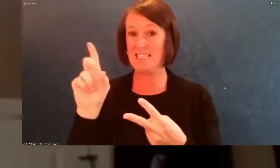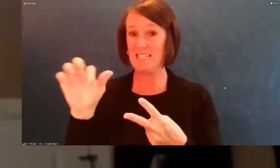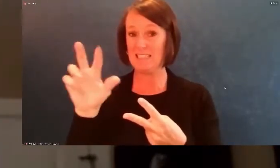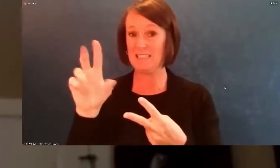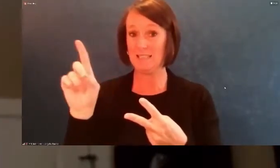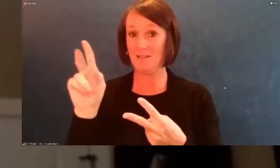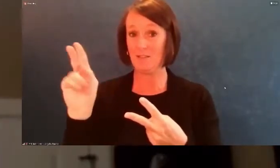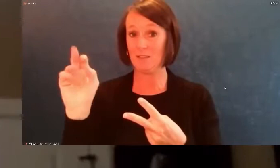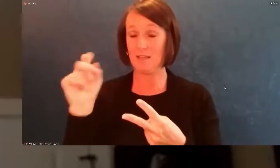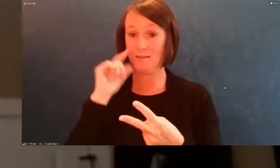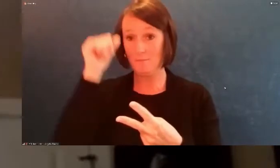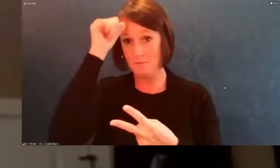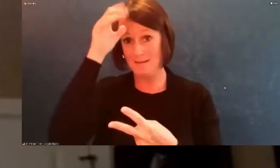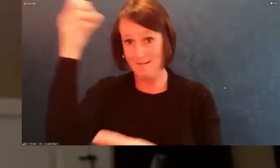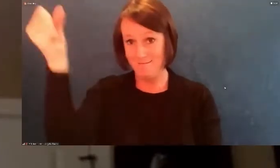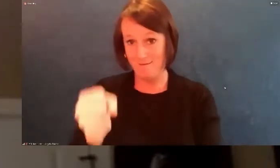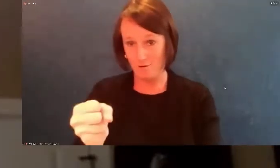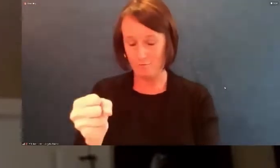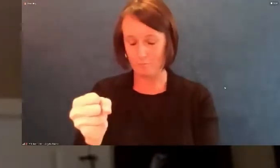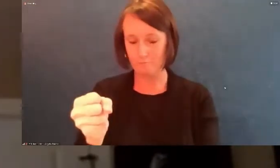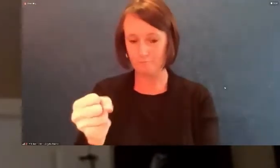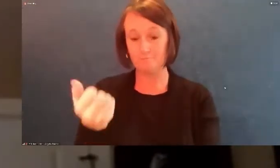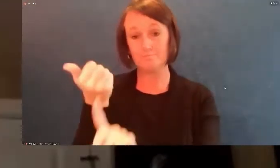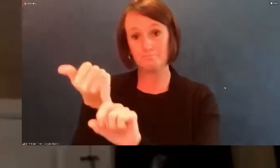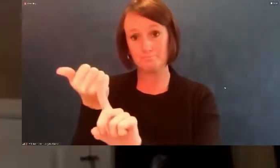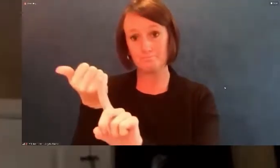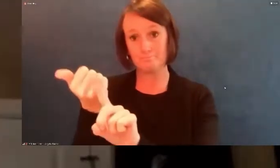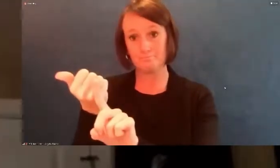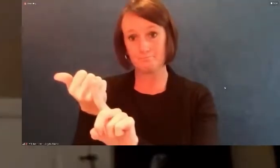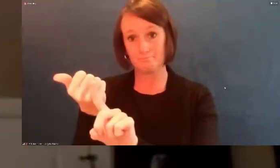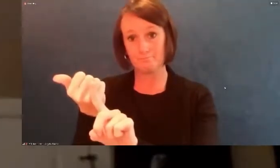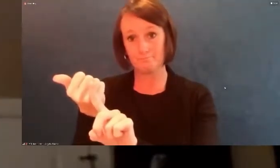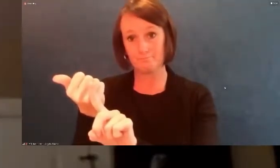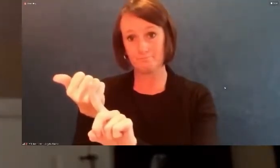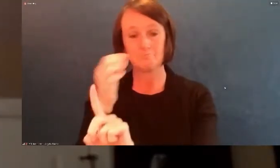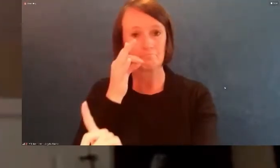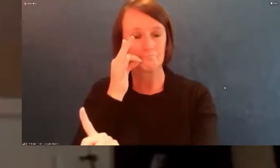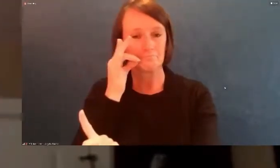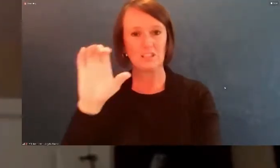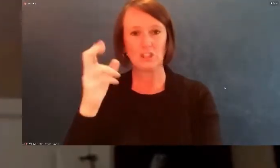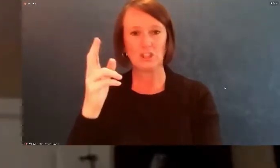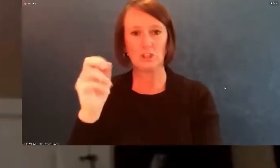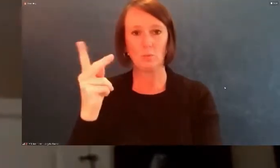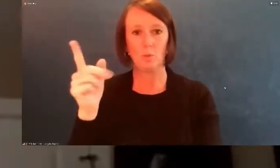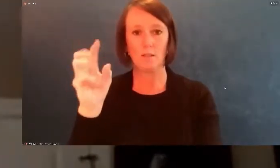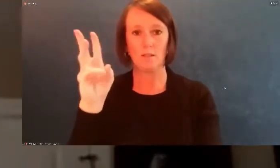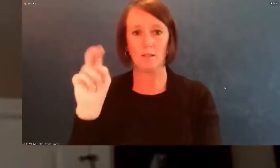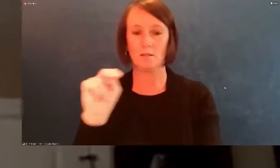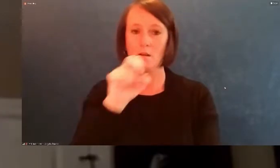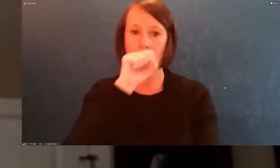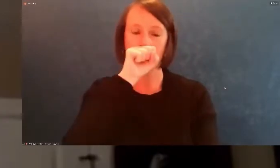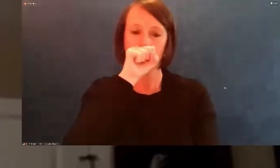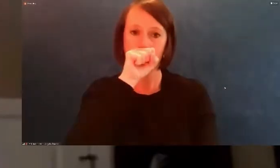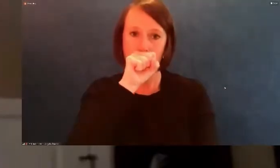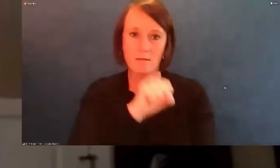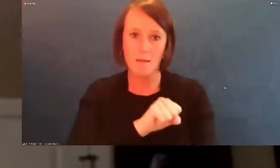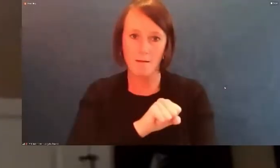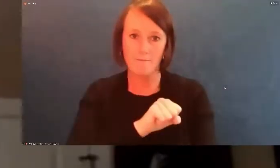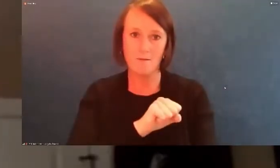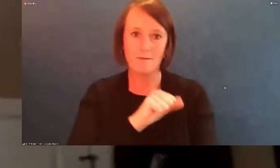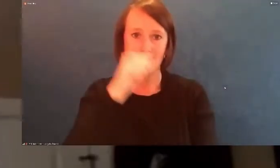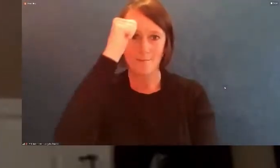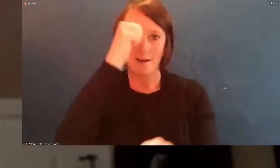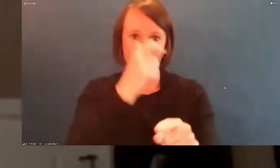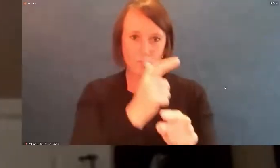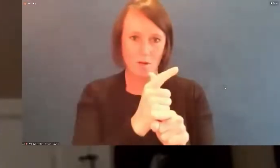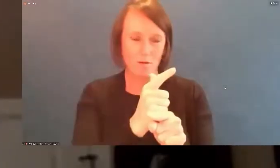dad hired him, David King, who was Chipewyan, loved my little brother Raj, just was